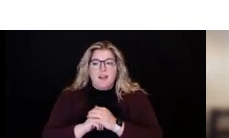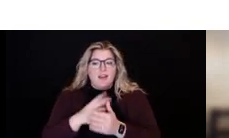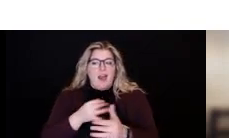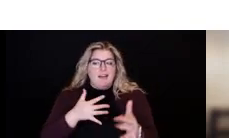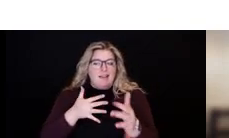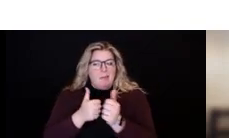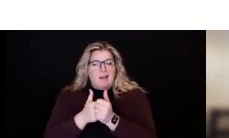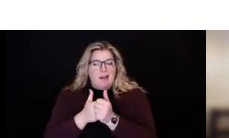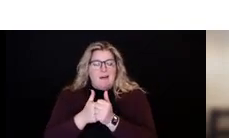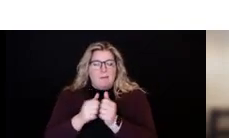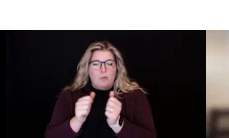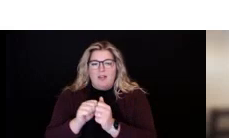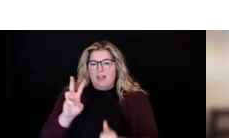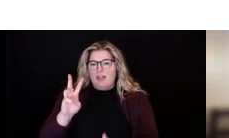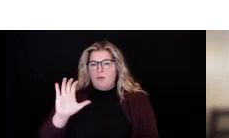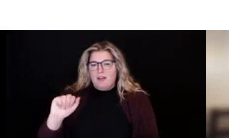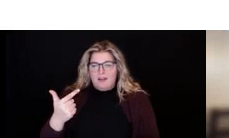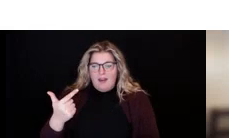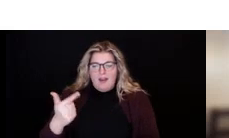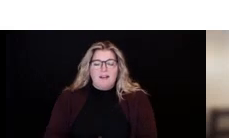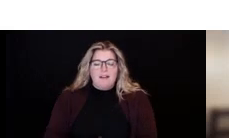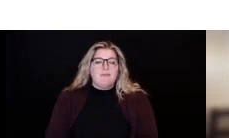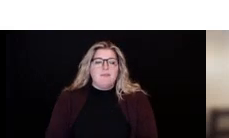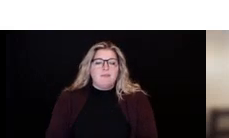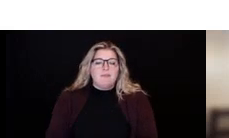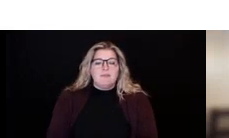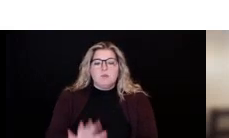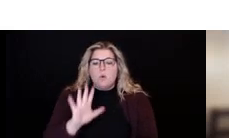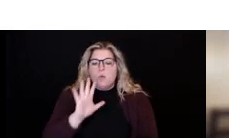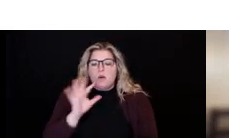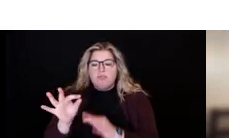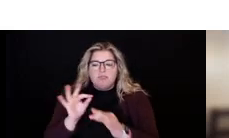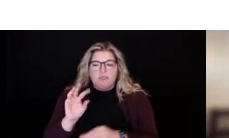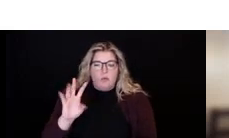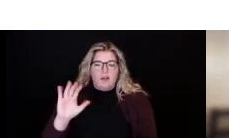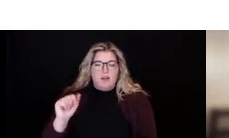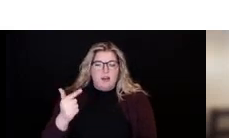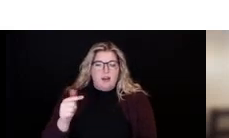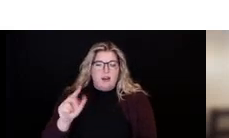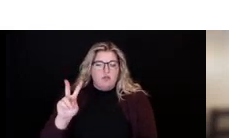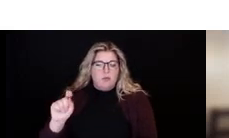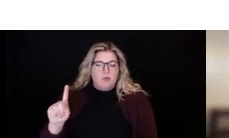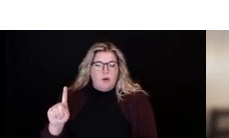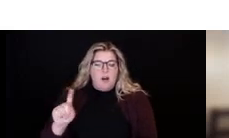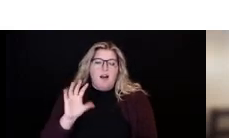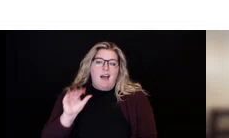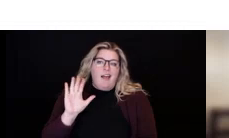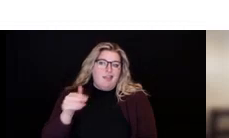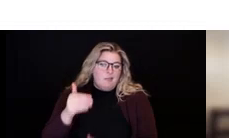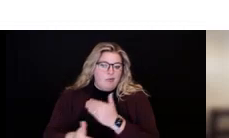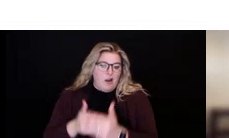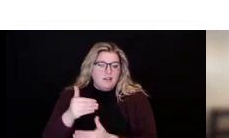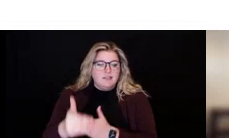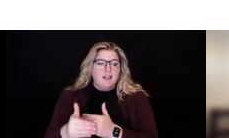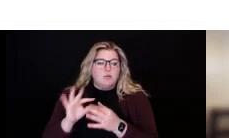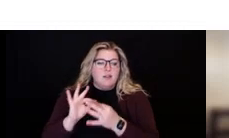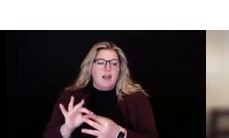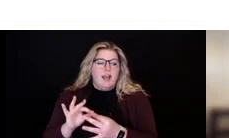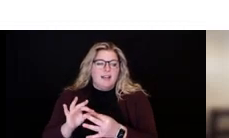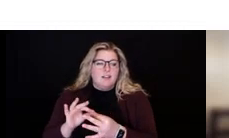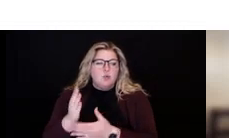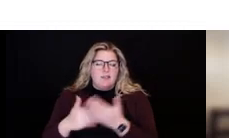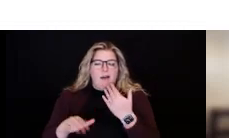WCAG. So we're going to talk about WCAG 2.1 and what that process looks like from a few case